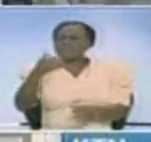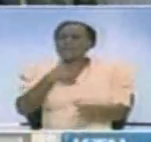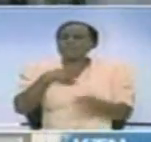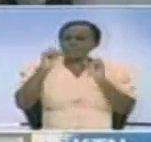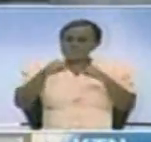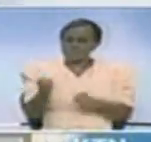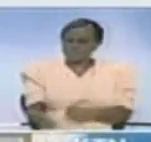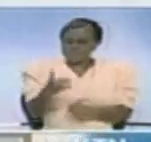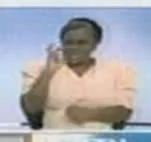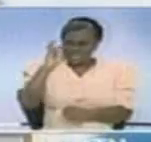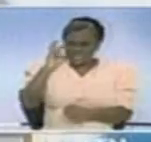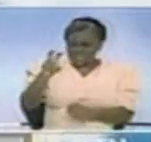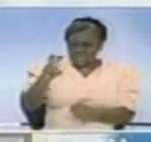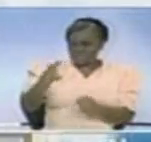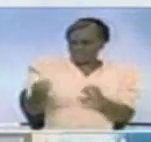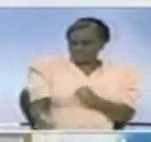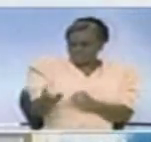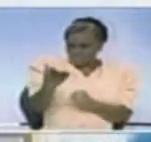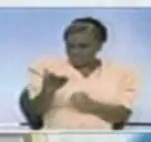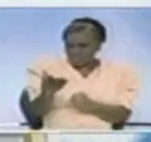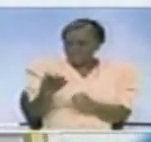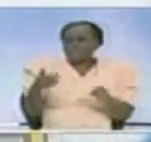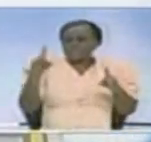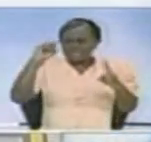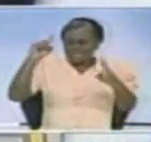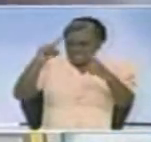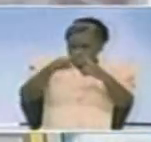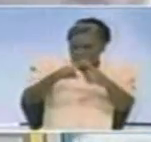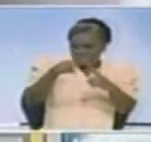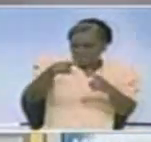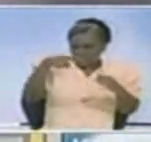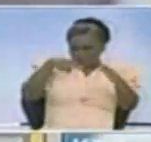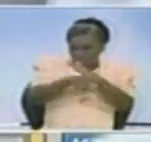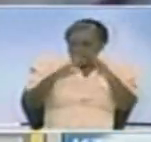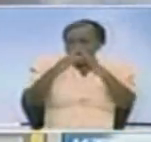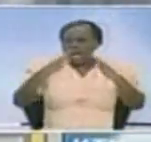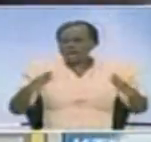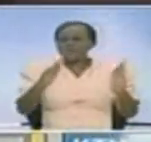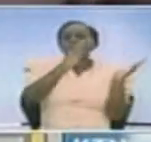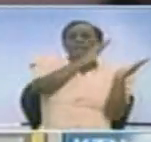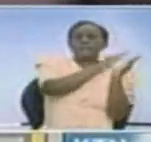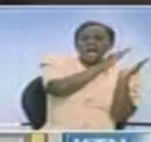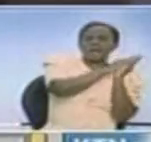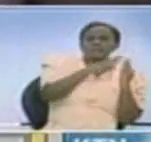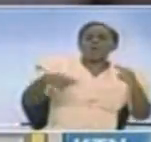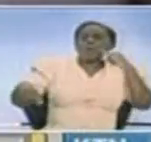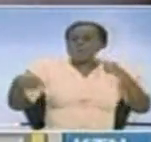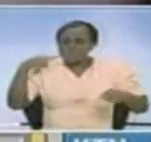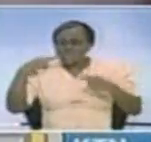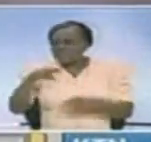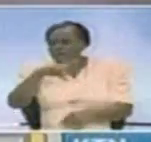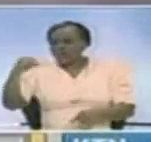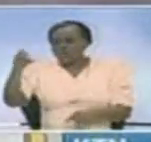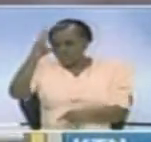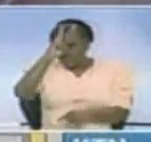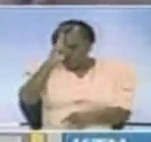let's look at the attack and the hallmarks of it. Let's look at the targets. These people went burning banks, hotels, they went to the police station.